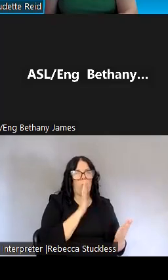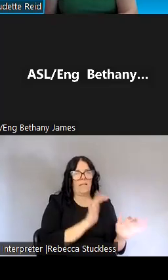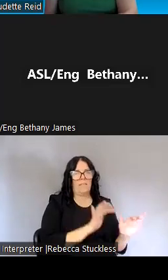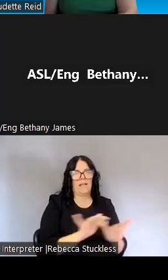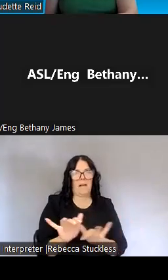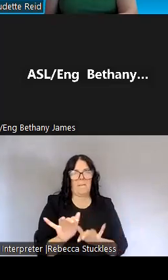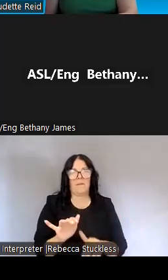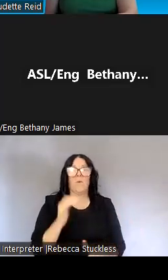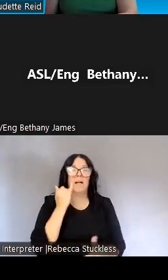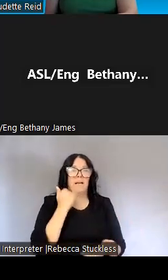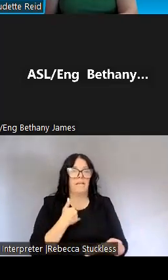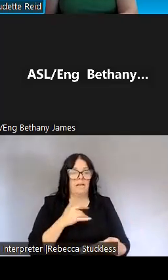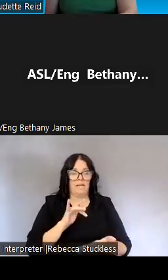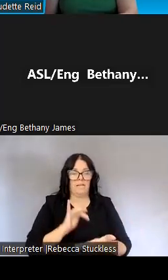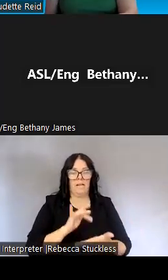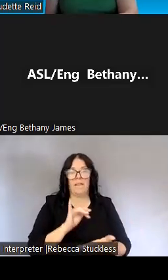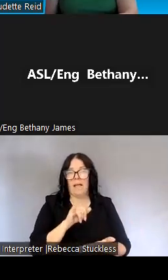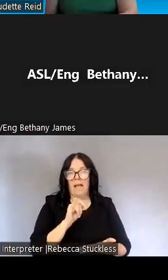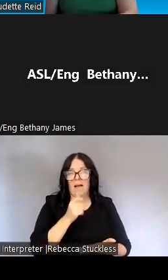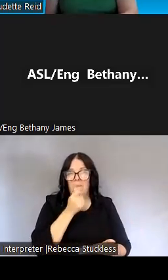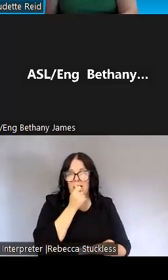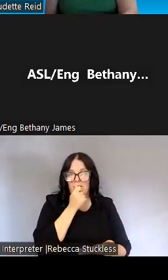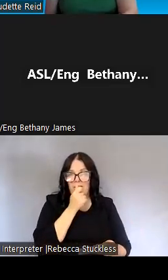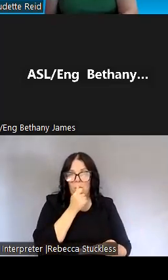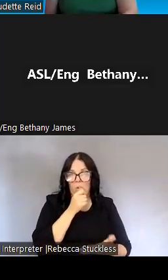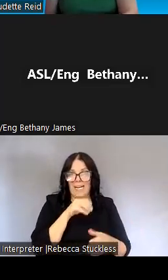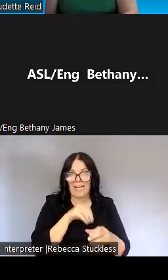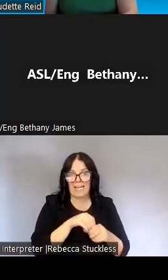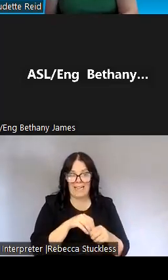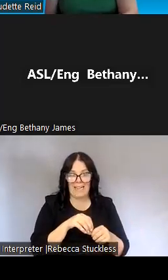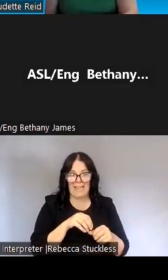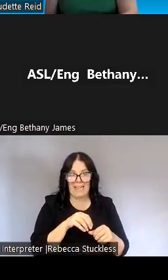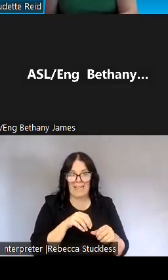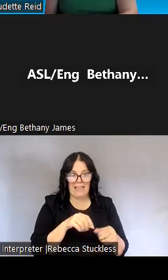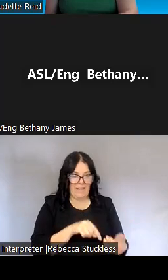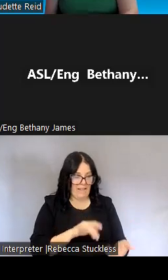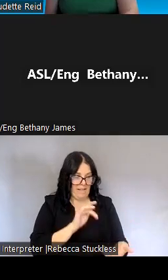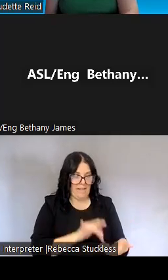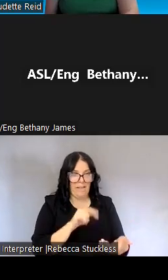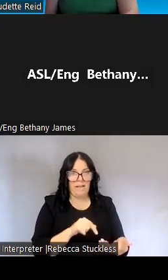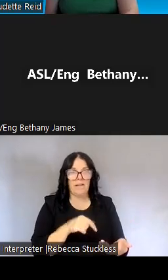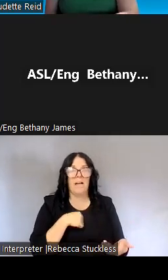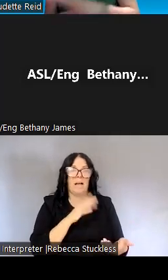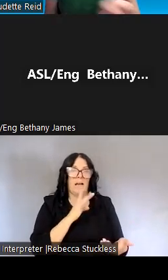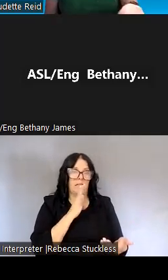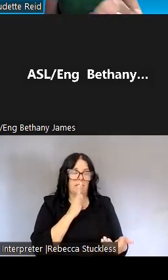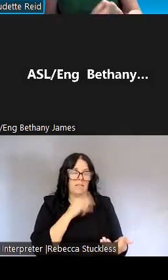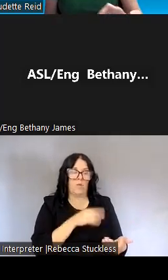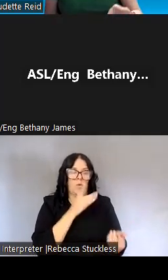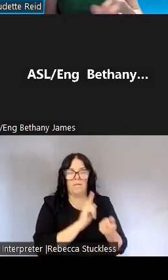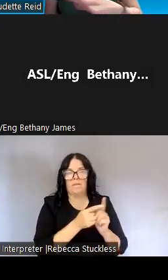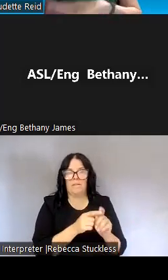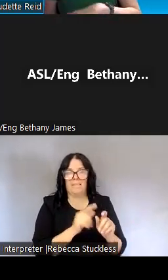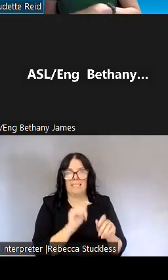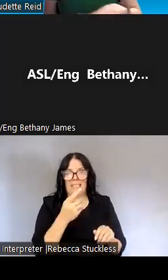the microphone button in the on-screen keyboard in any text field. When you're dictating, you can easily